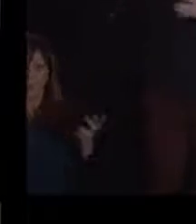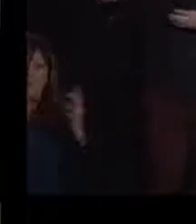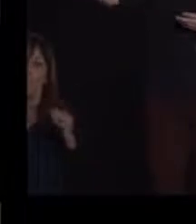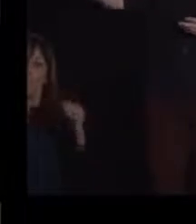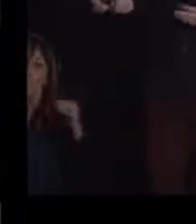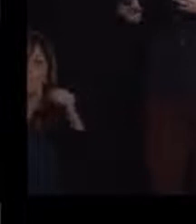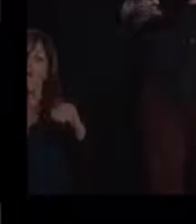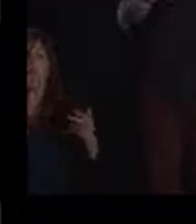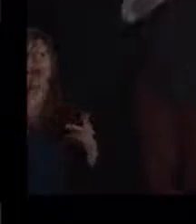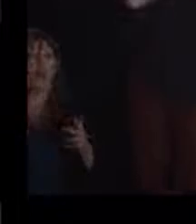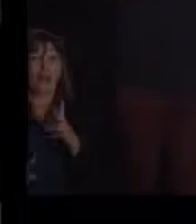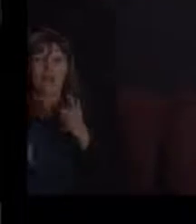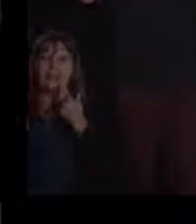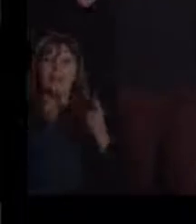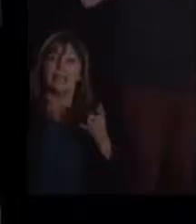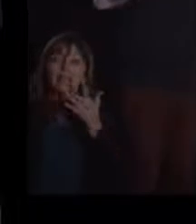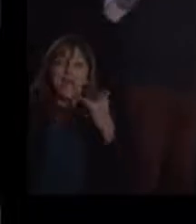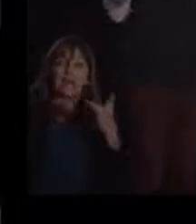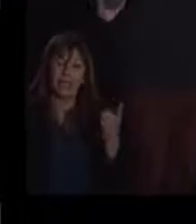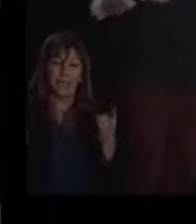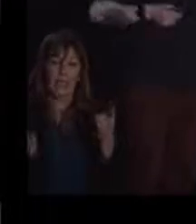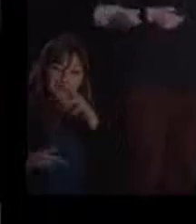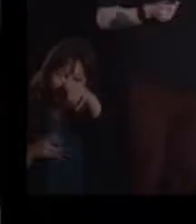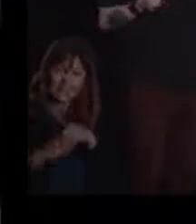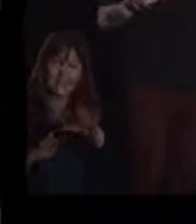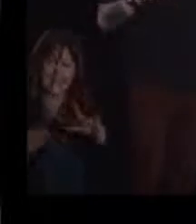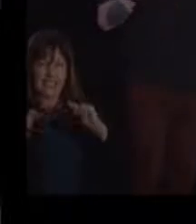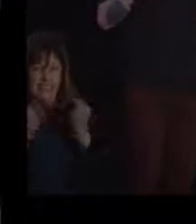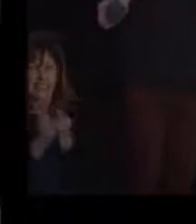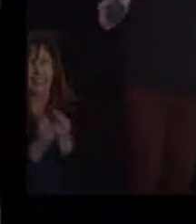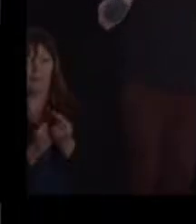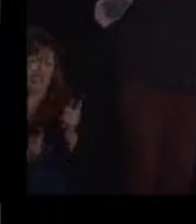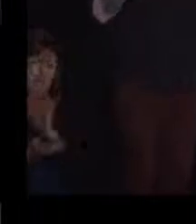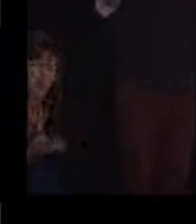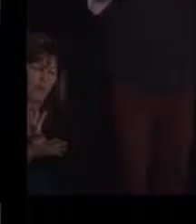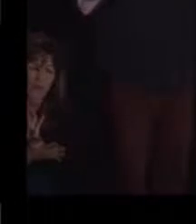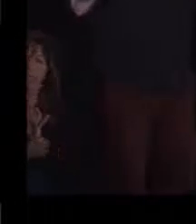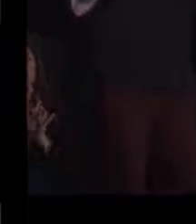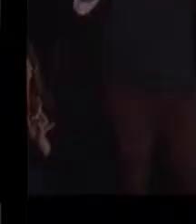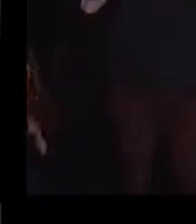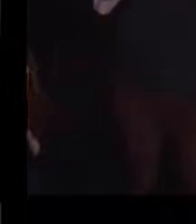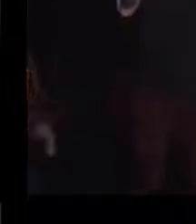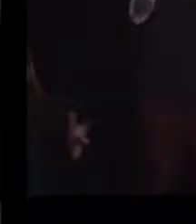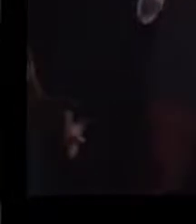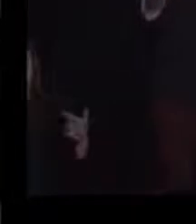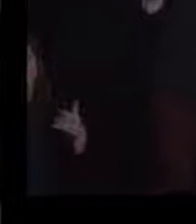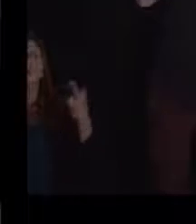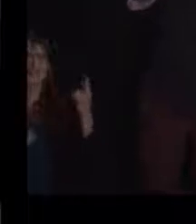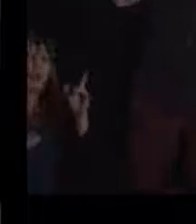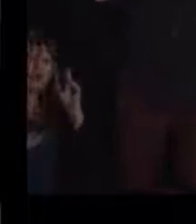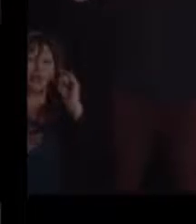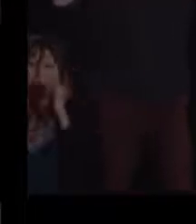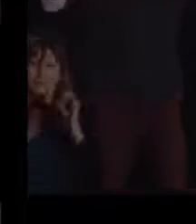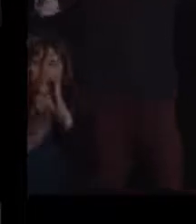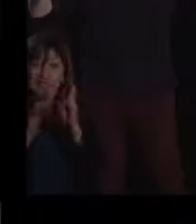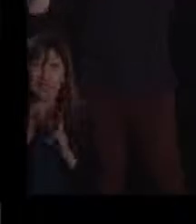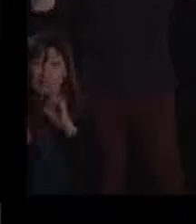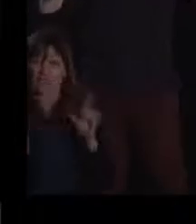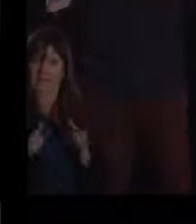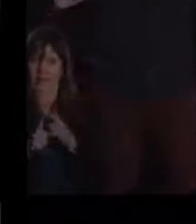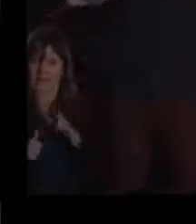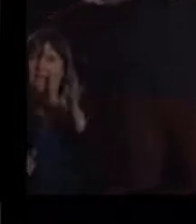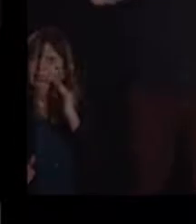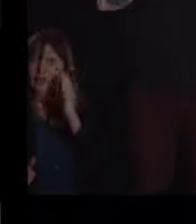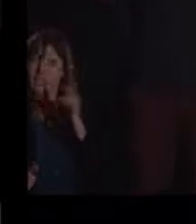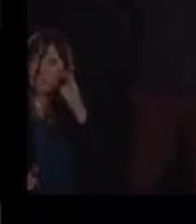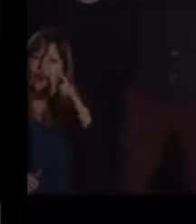managed to work with the team. There's a whole sequence within the feature film that features graphic design. And it's the first time they'd ever